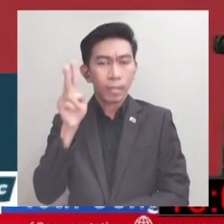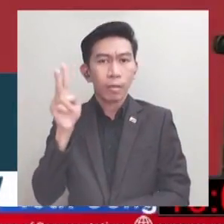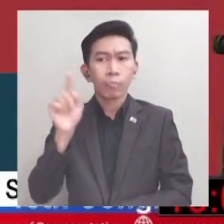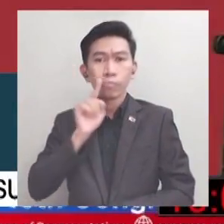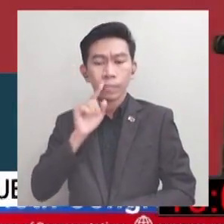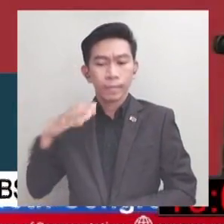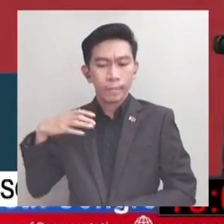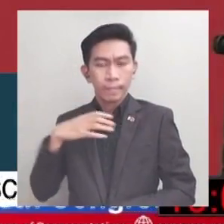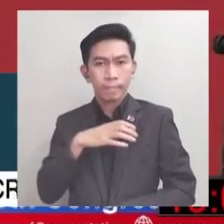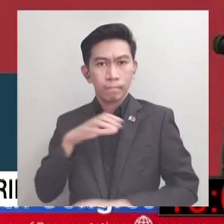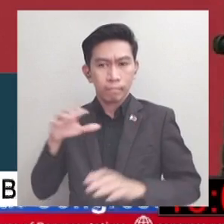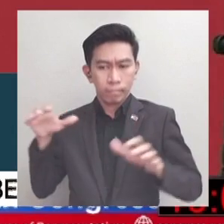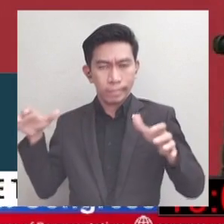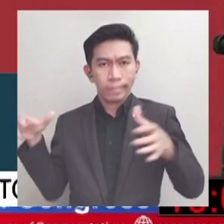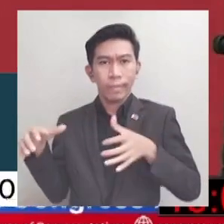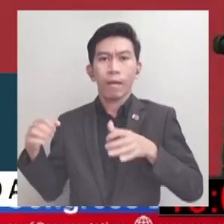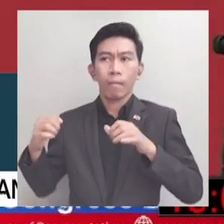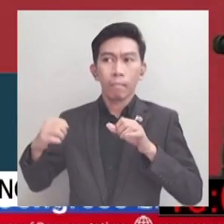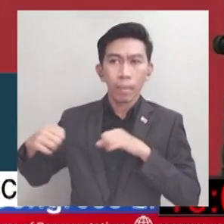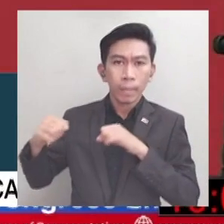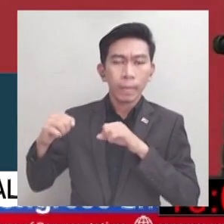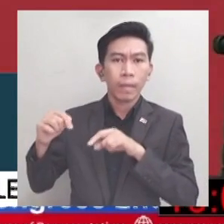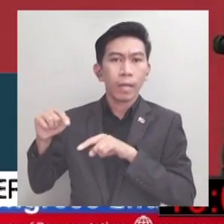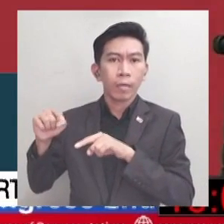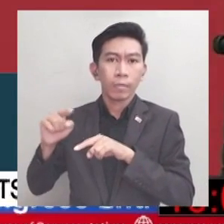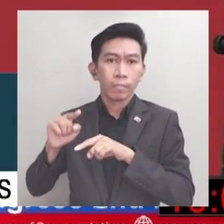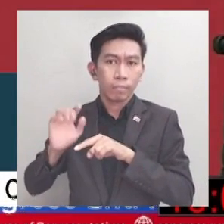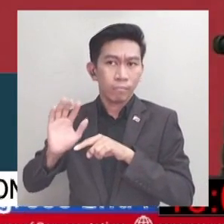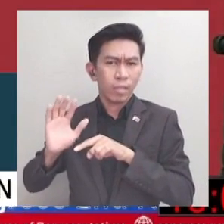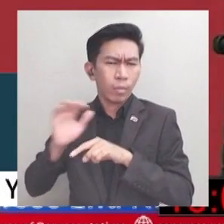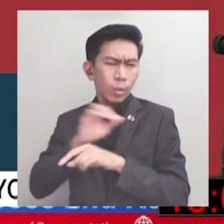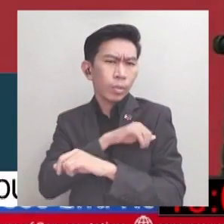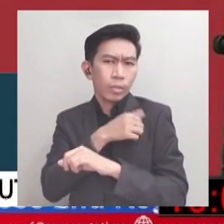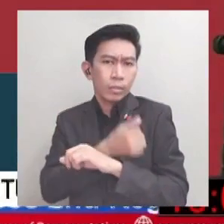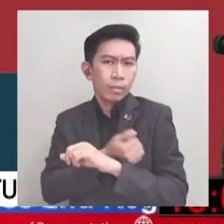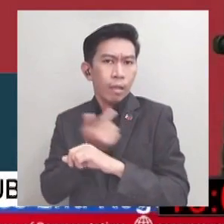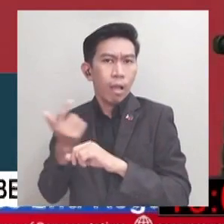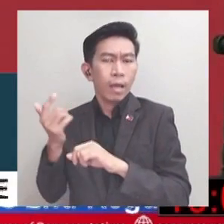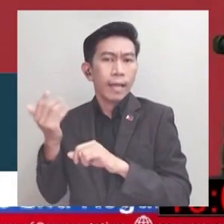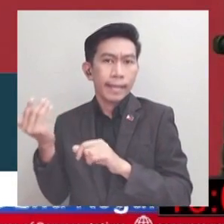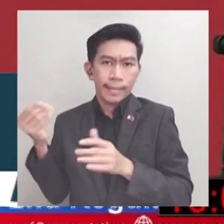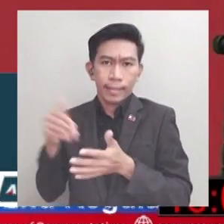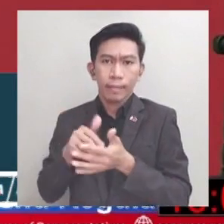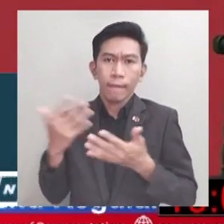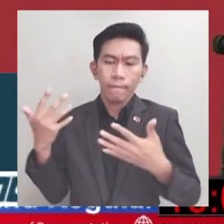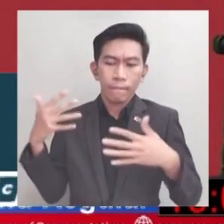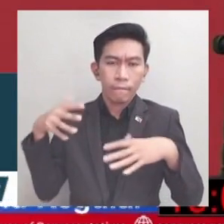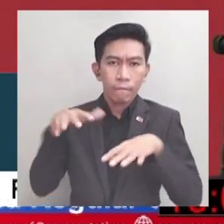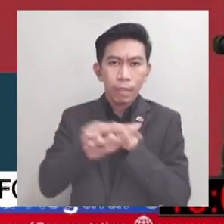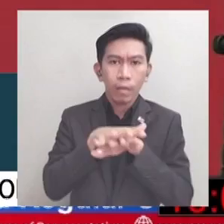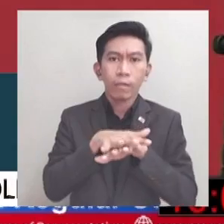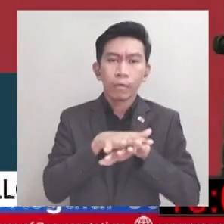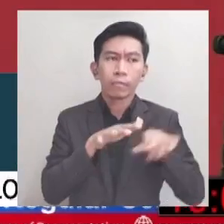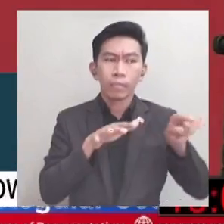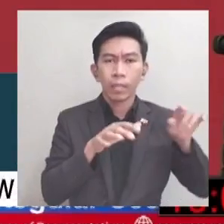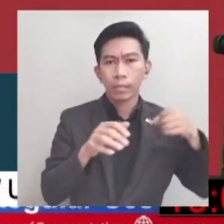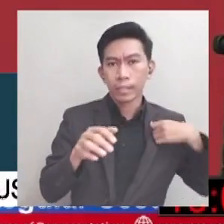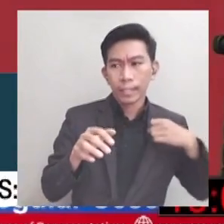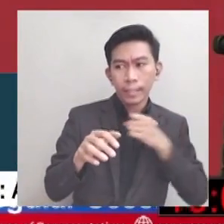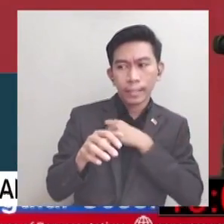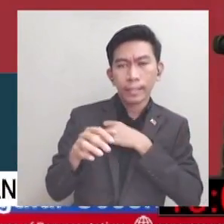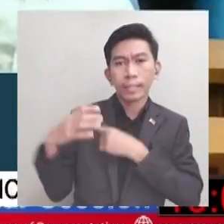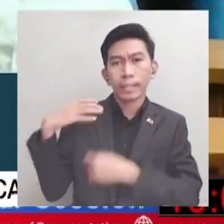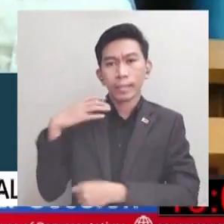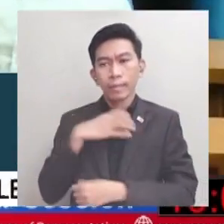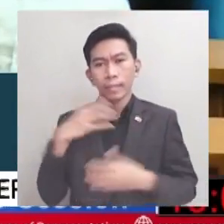upon the exercise of its functions and concurrent resolutions to hold a joint session with the Senate to hear the President's